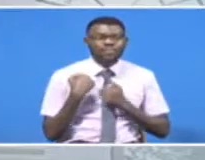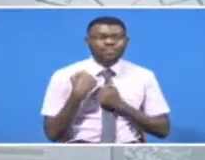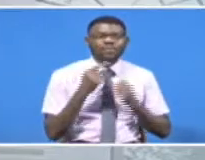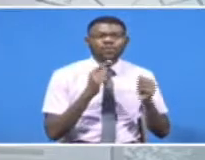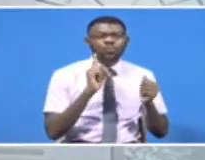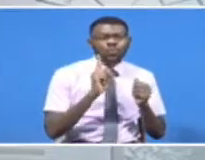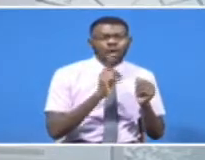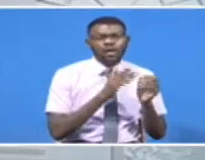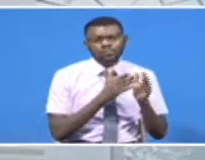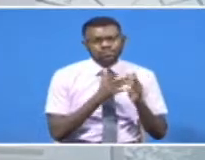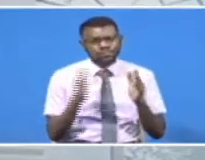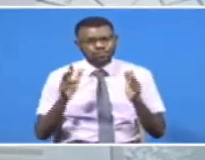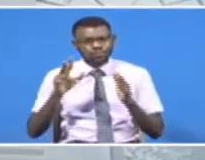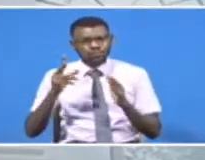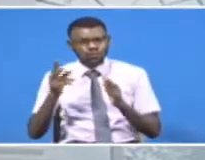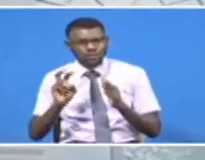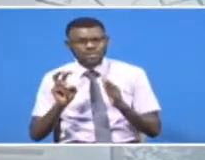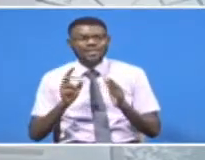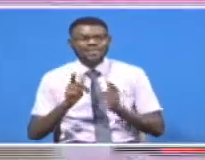20 wakizawadiwa.